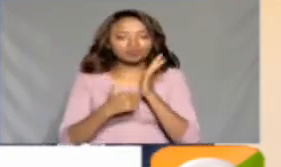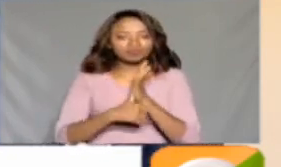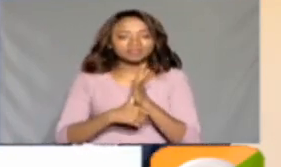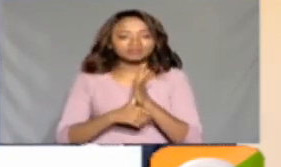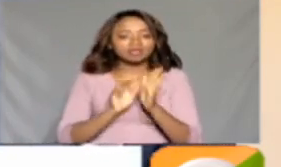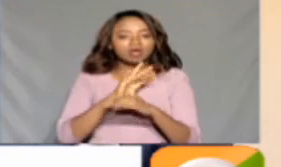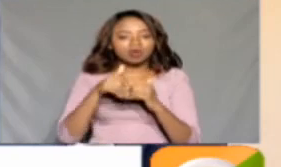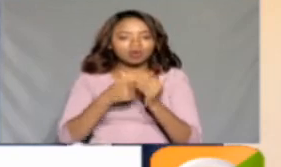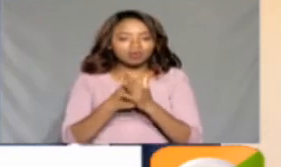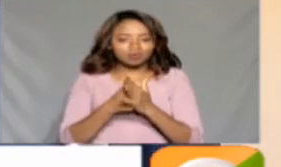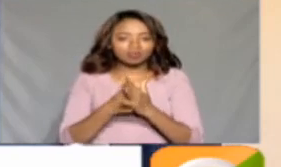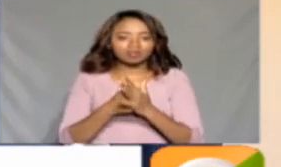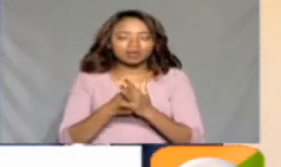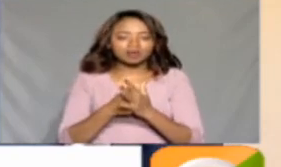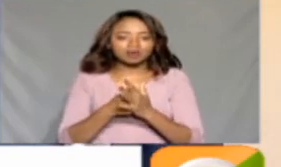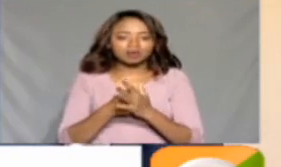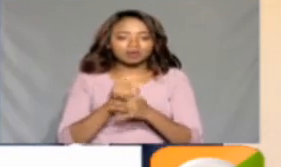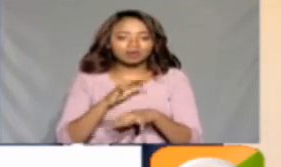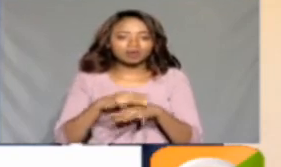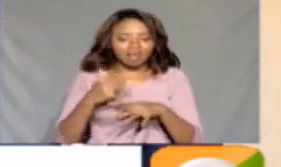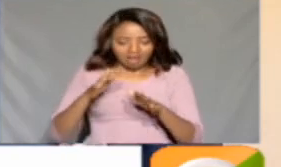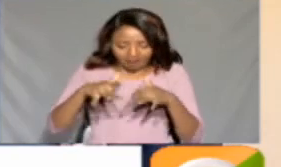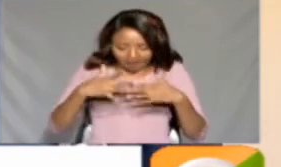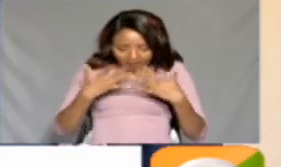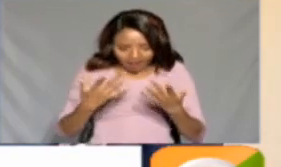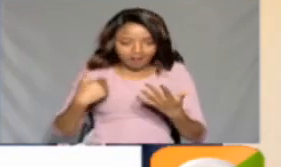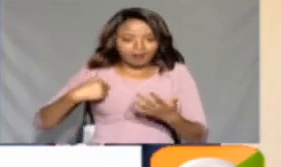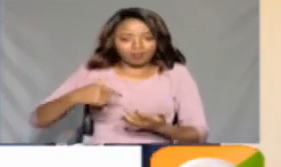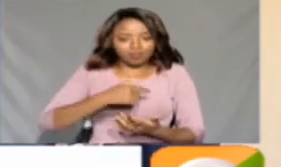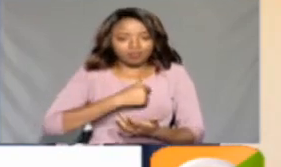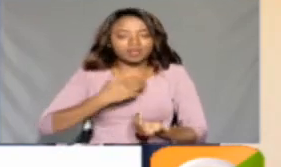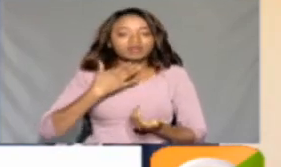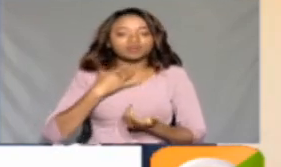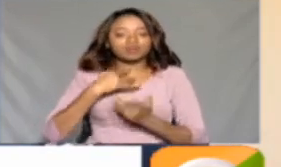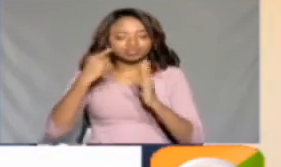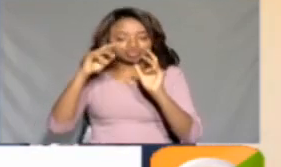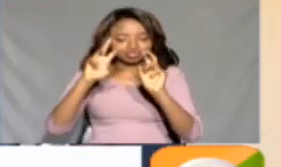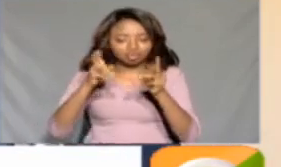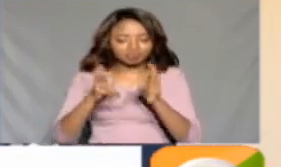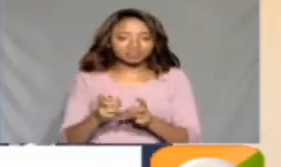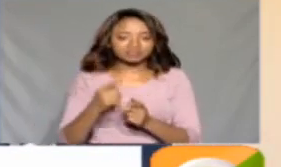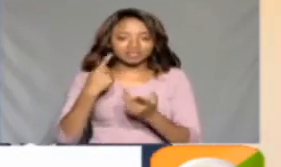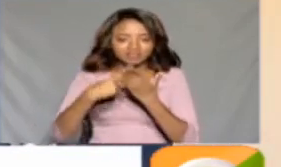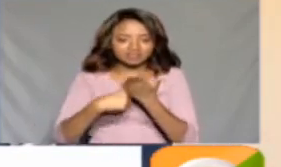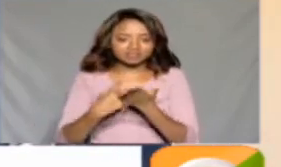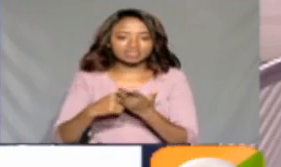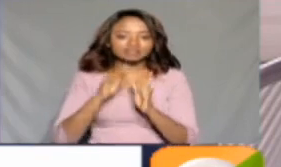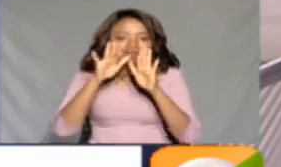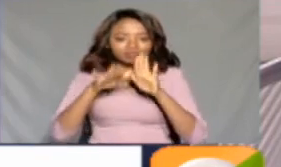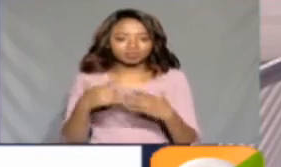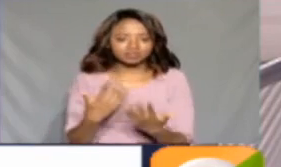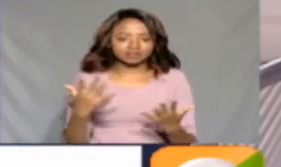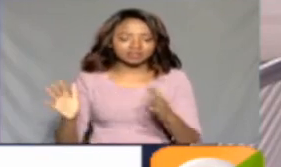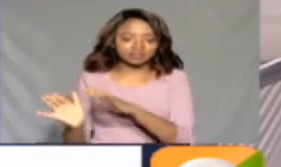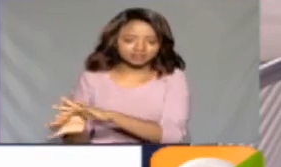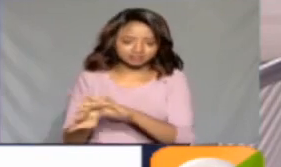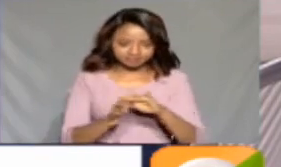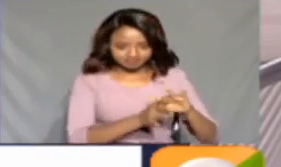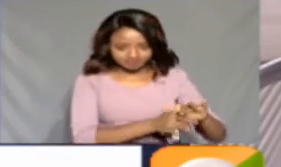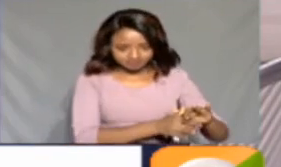in terms of us putting our priorities right. Okay, so